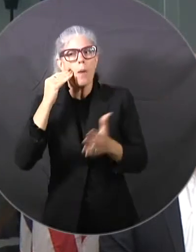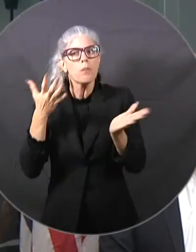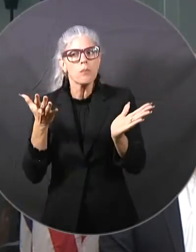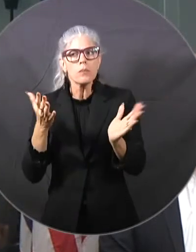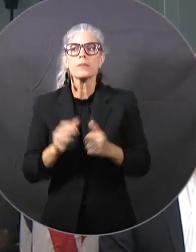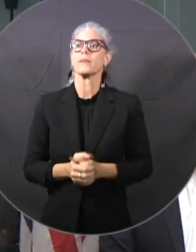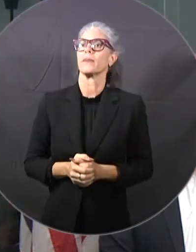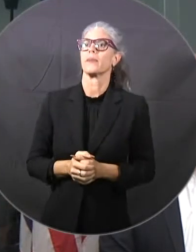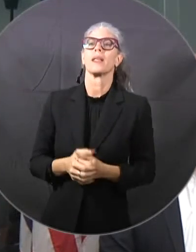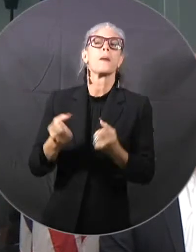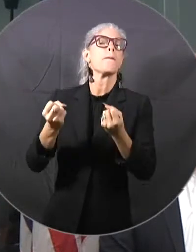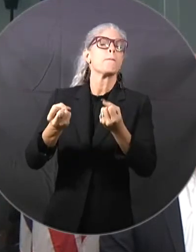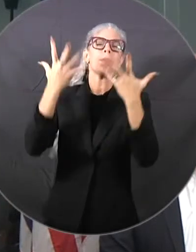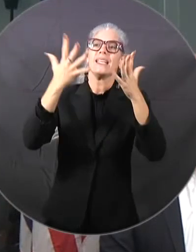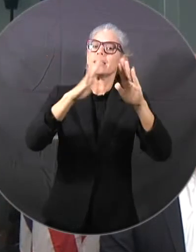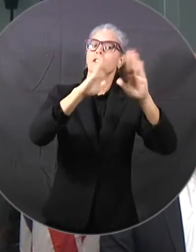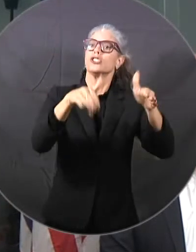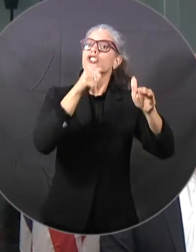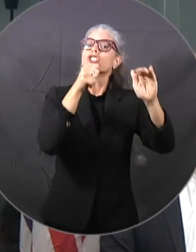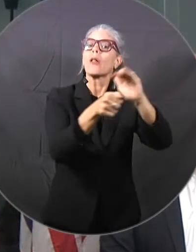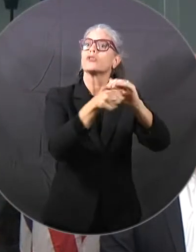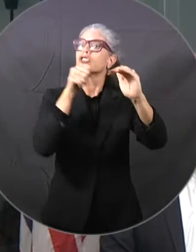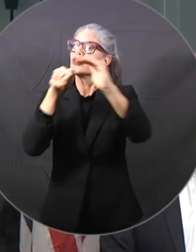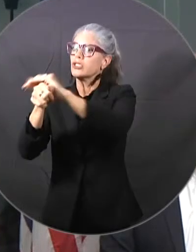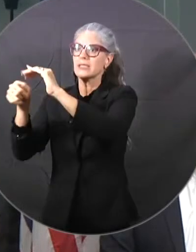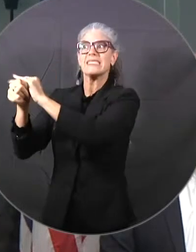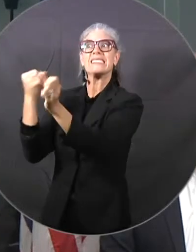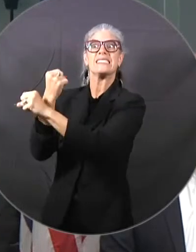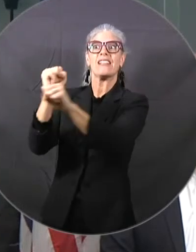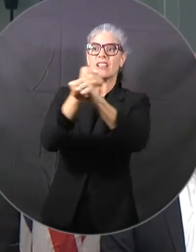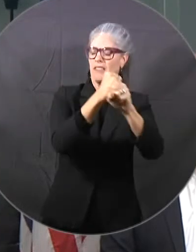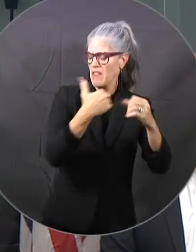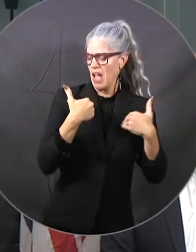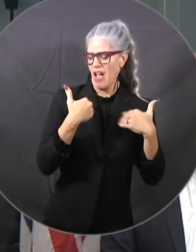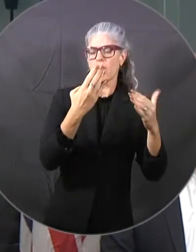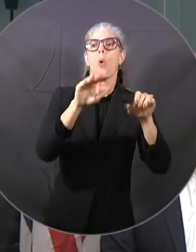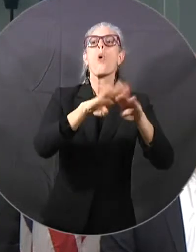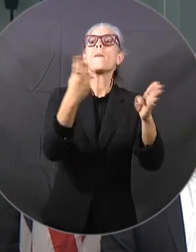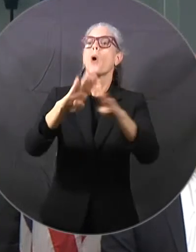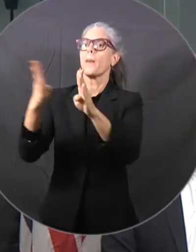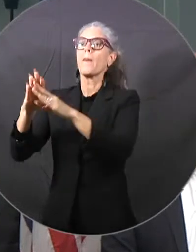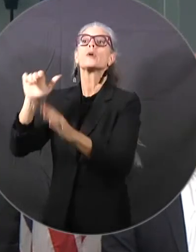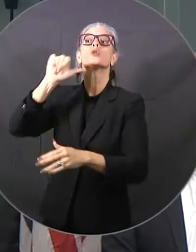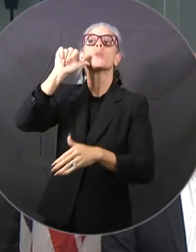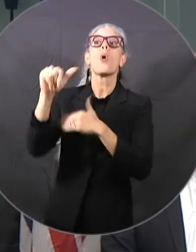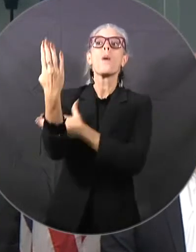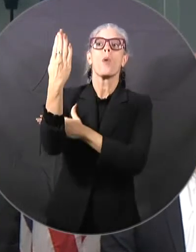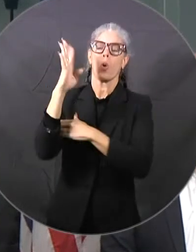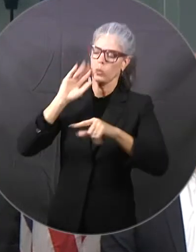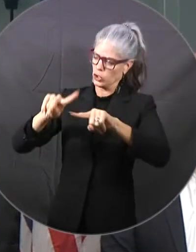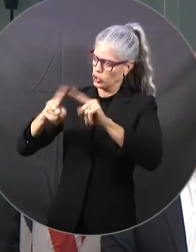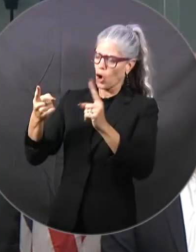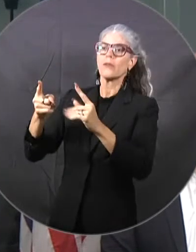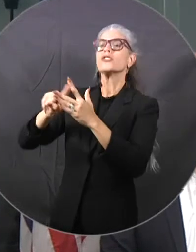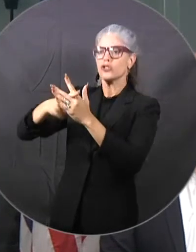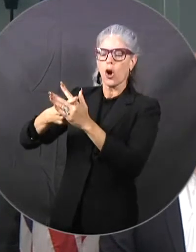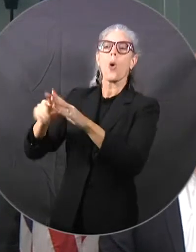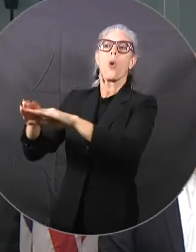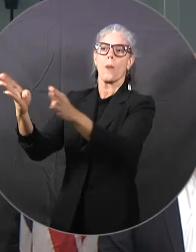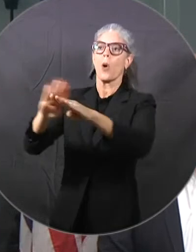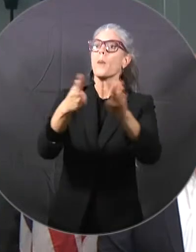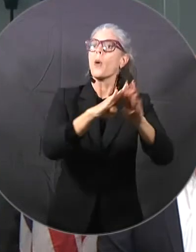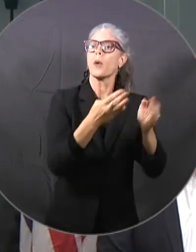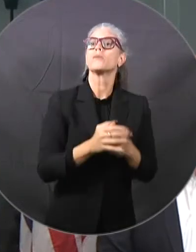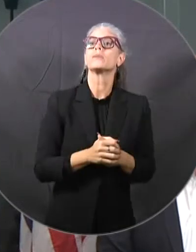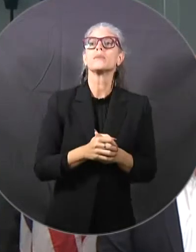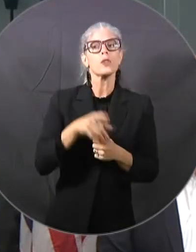most of the shelters will probably be open sometime tomorrow morning. That's a place you can go. You can be safe there. You can go to friend's house,